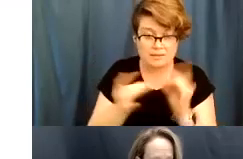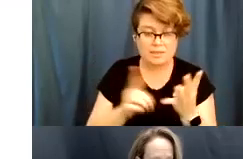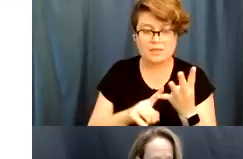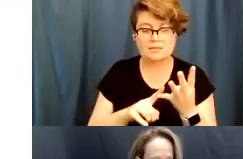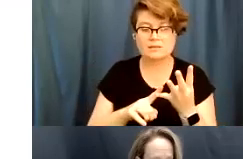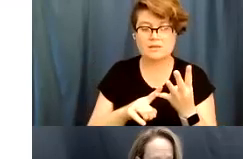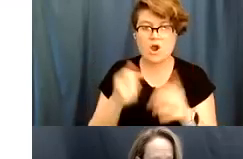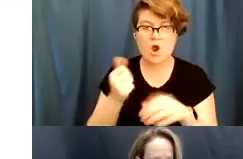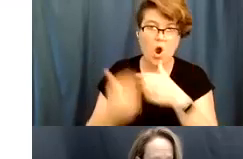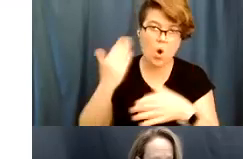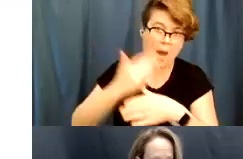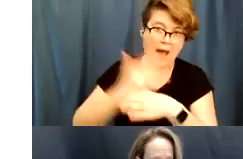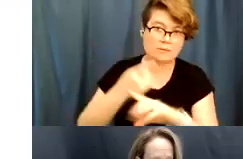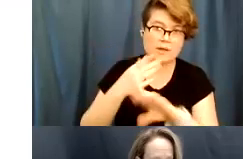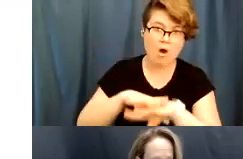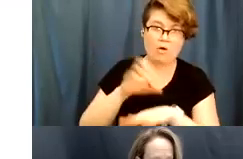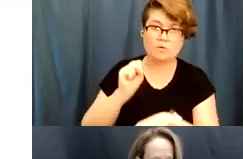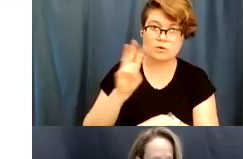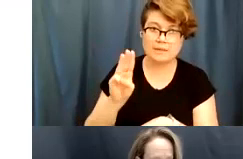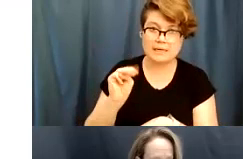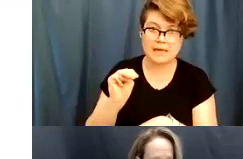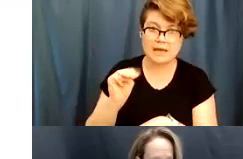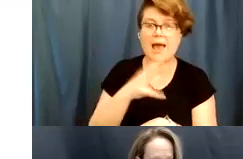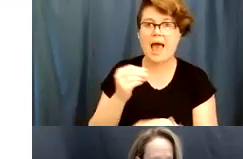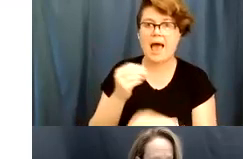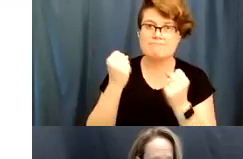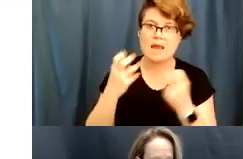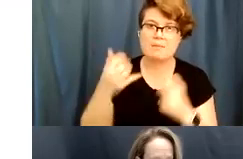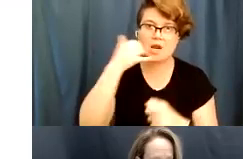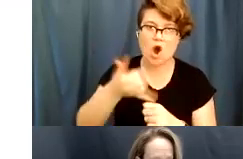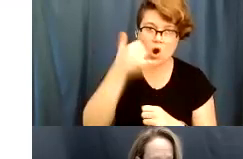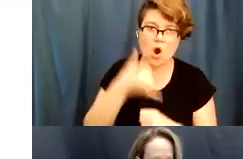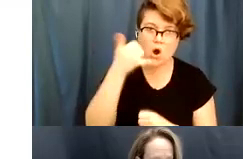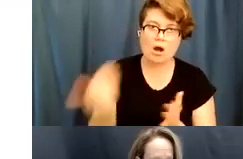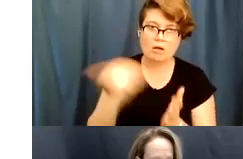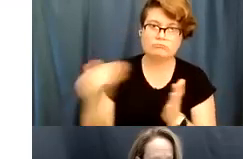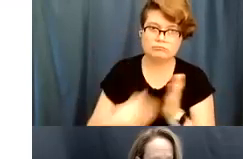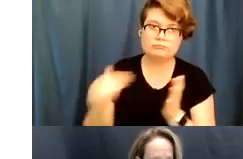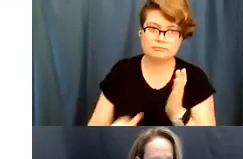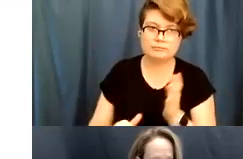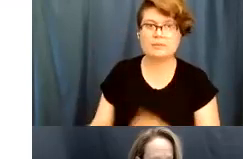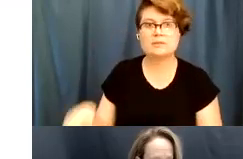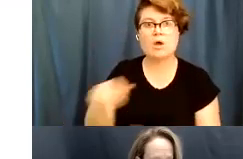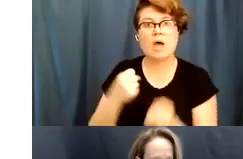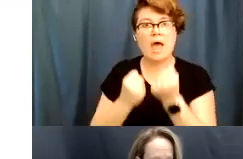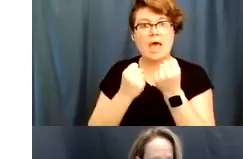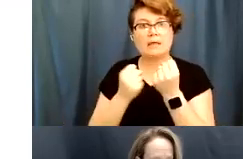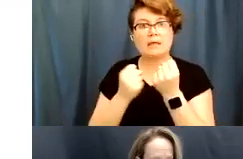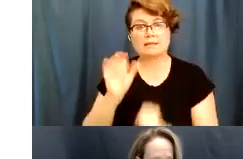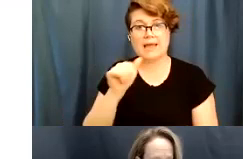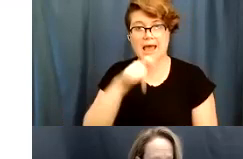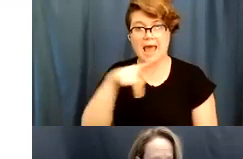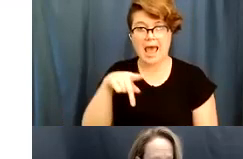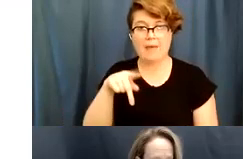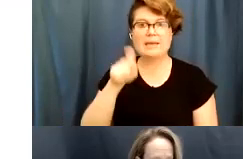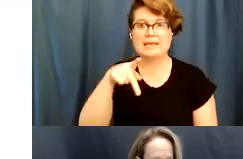and unwanted repeated phone calls. And the app is going to ask for a PIN, and it is vetted